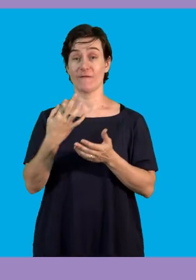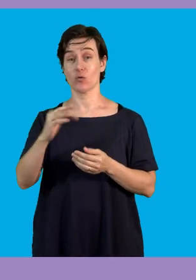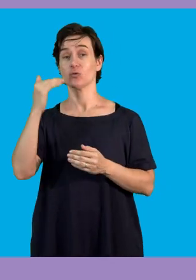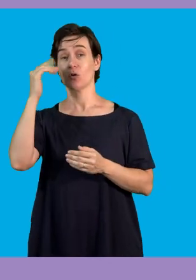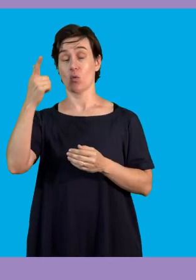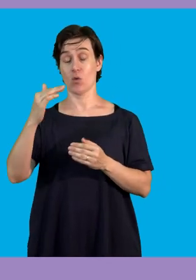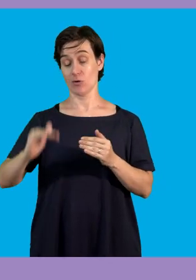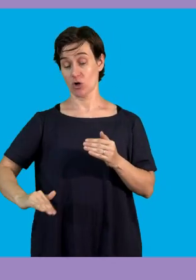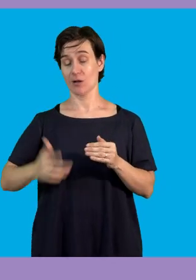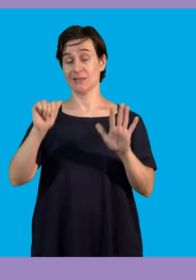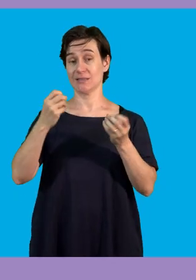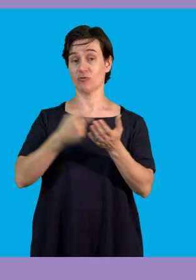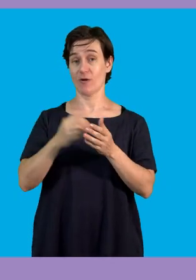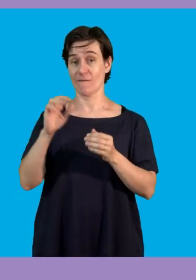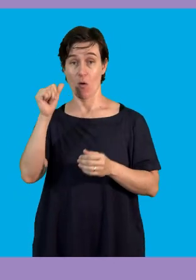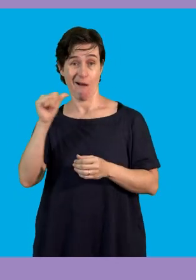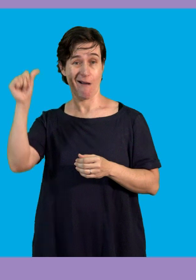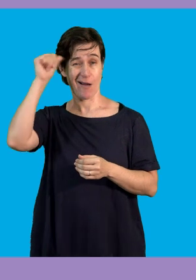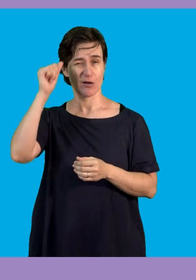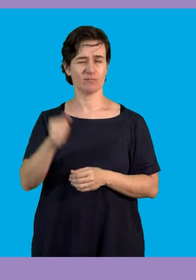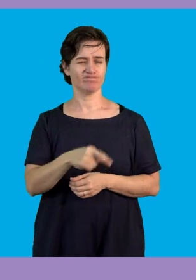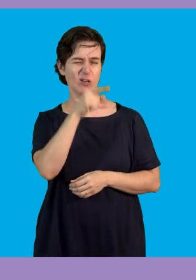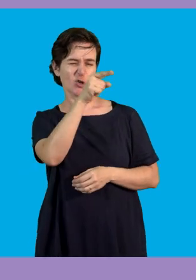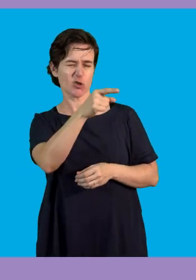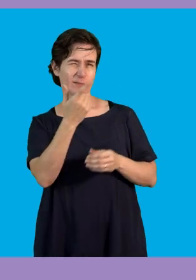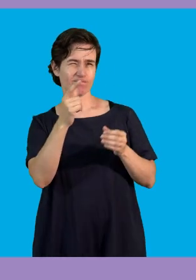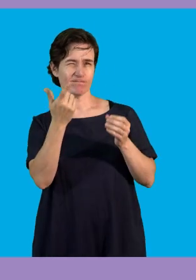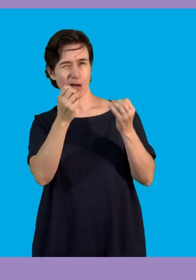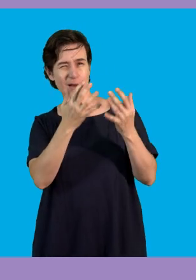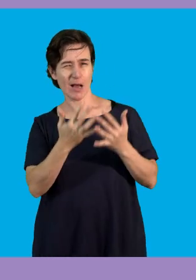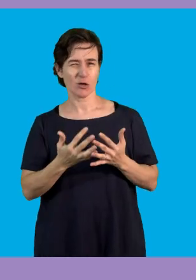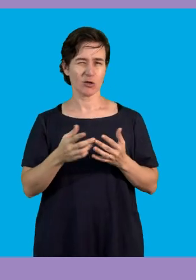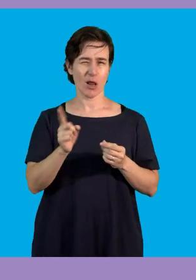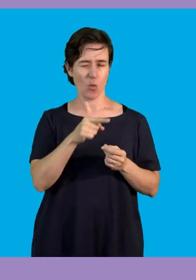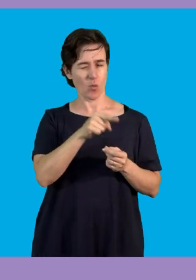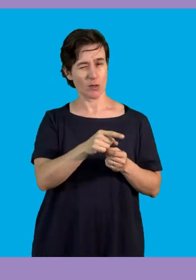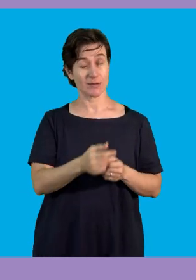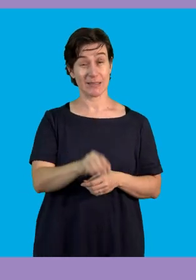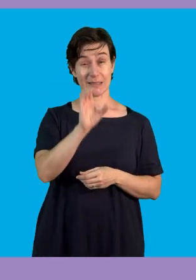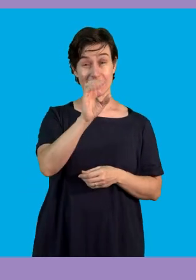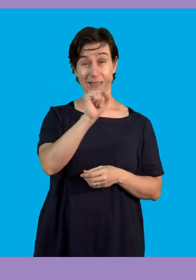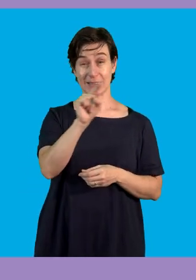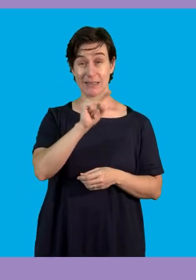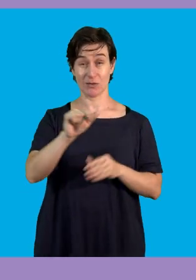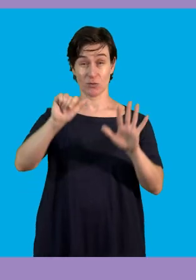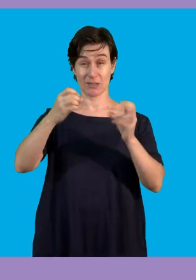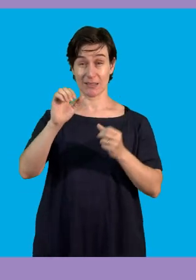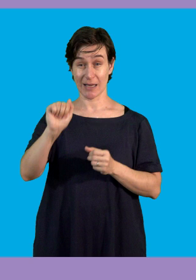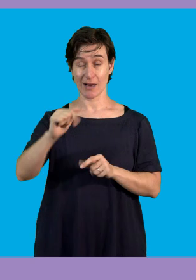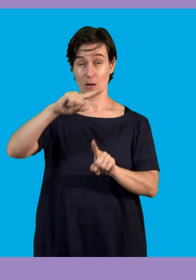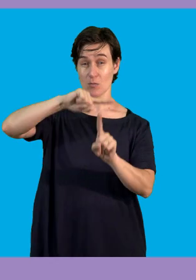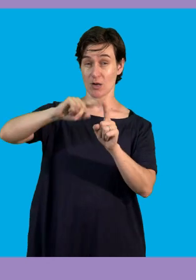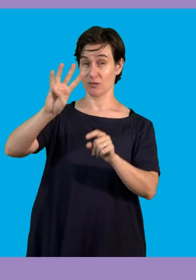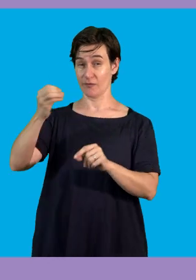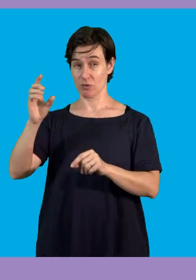She develops a formula for entry fees, C equals to 60A plus